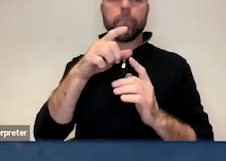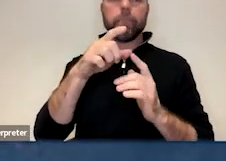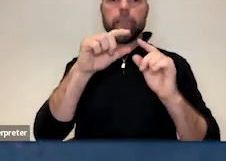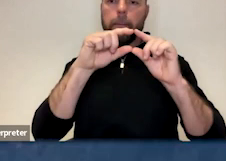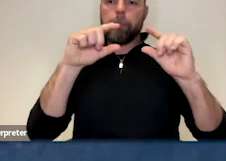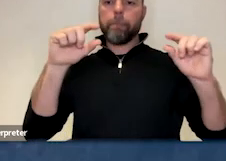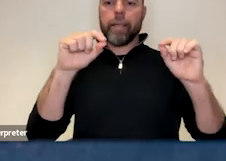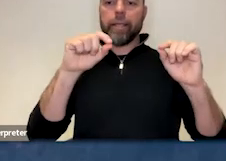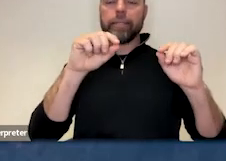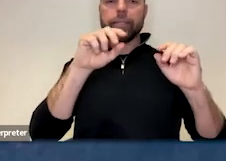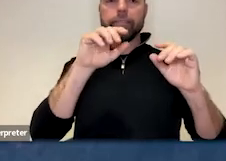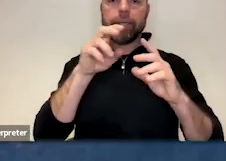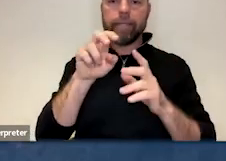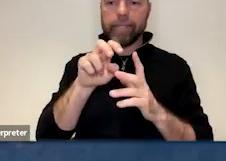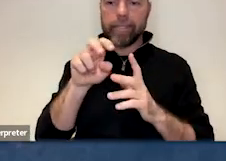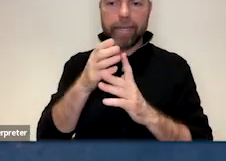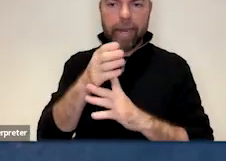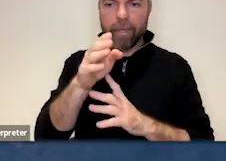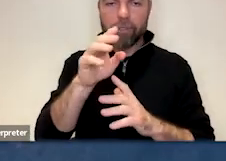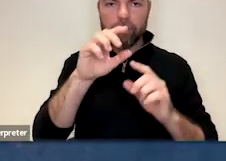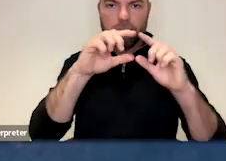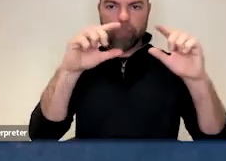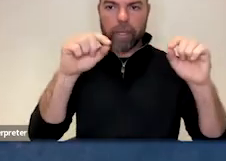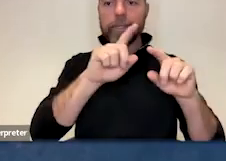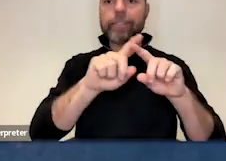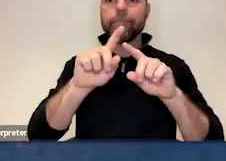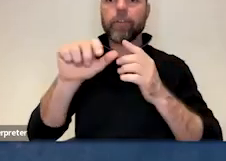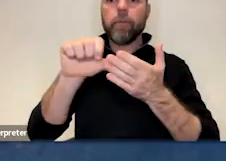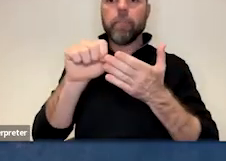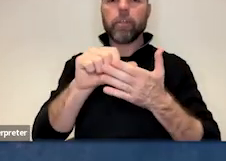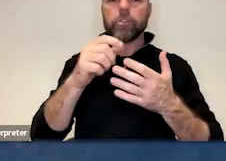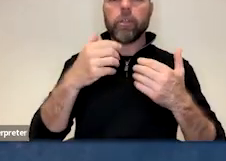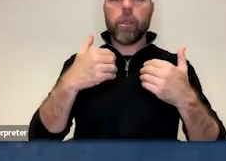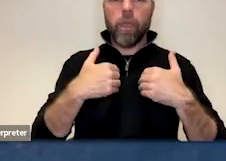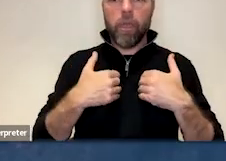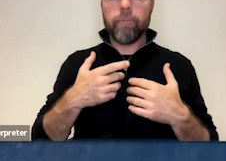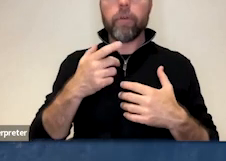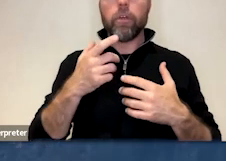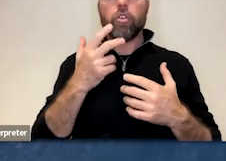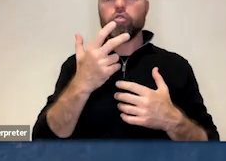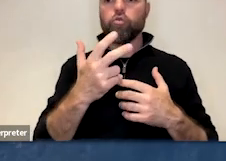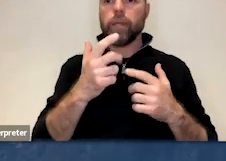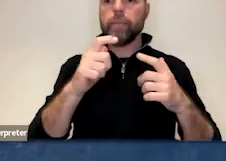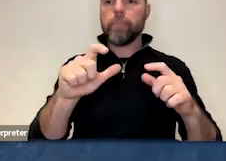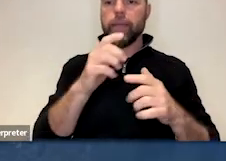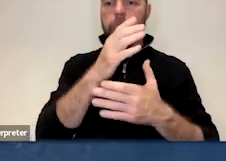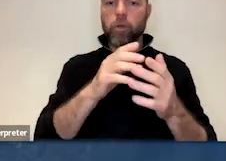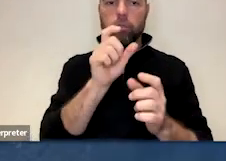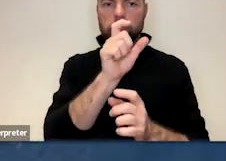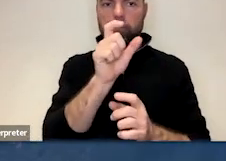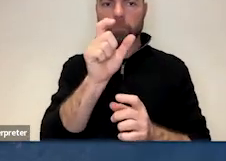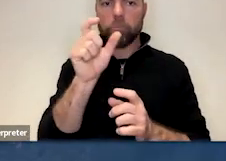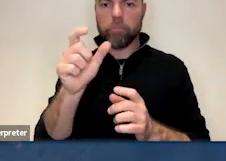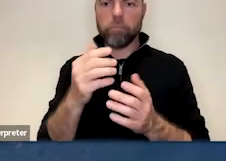navigation pane. This contains all of the different pages that ClimR houses. Again, we see the 3 main components of the site